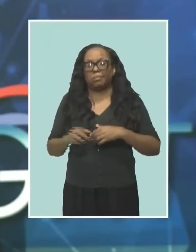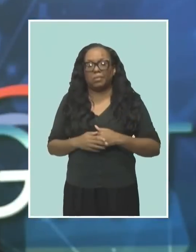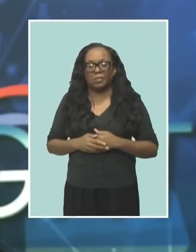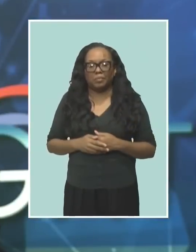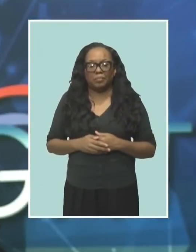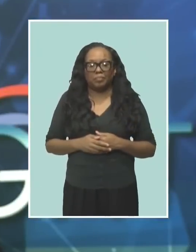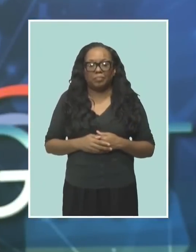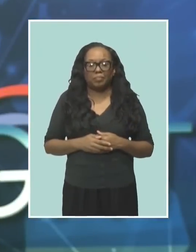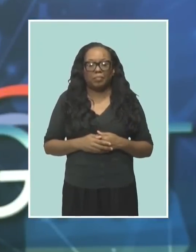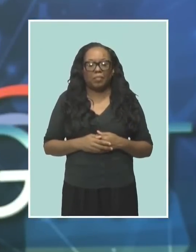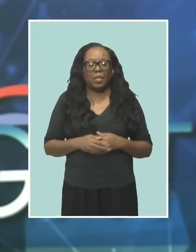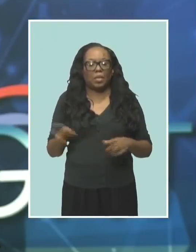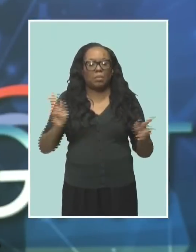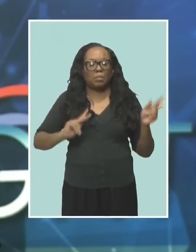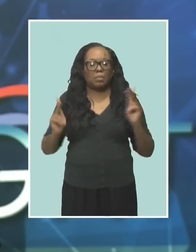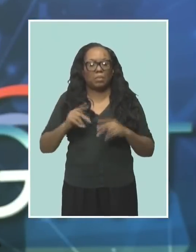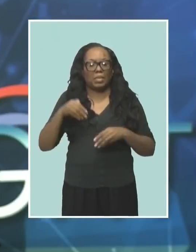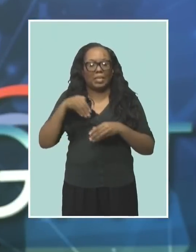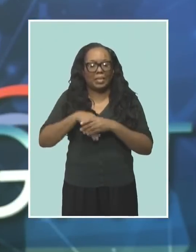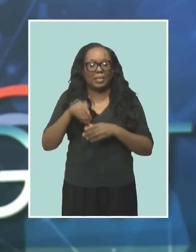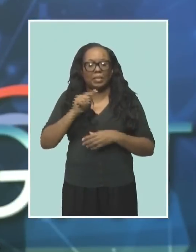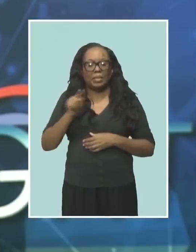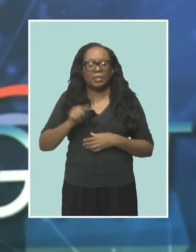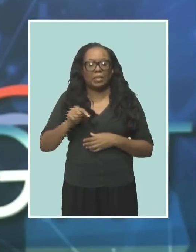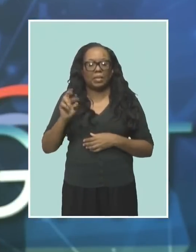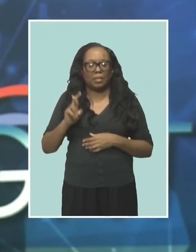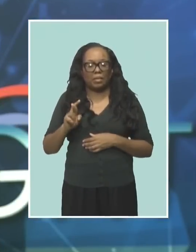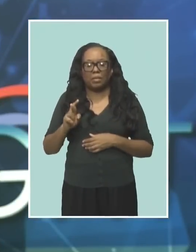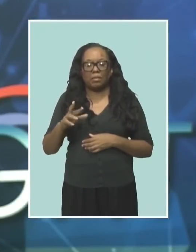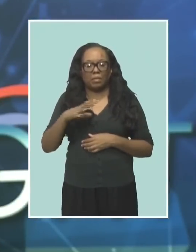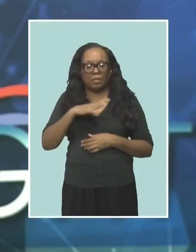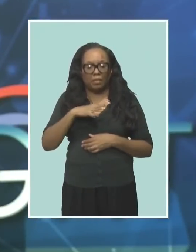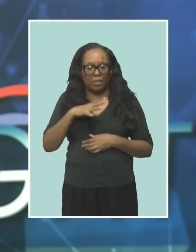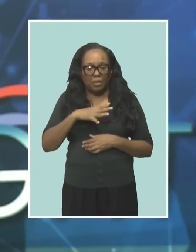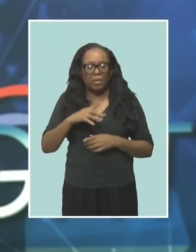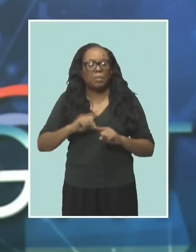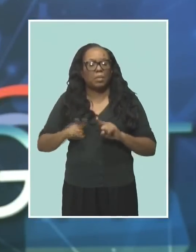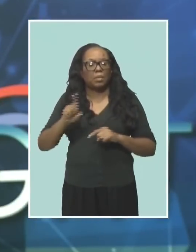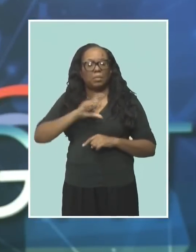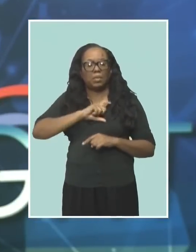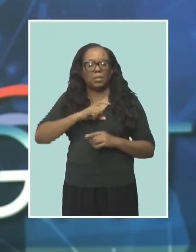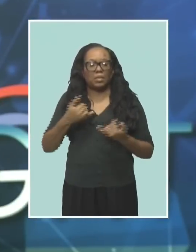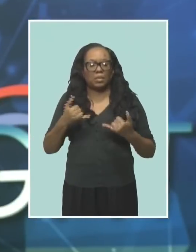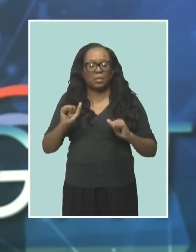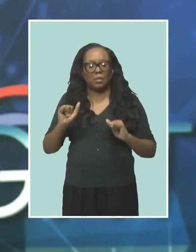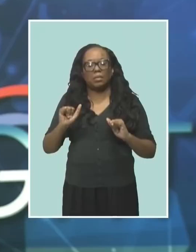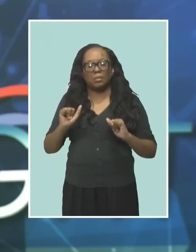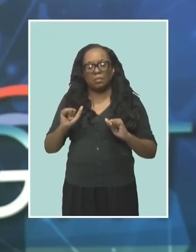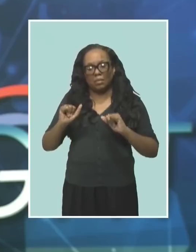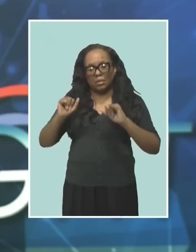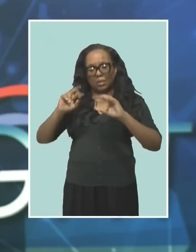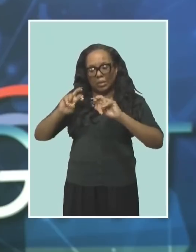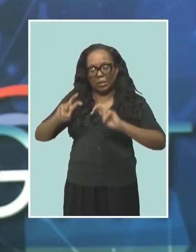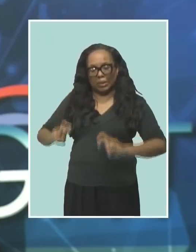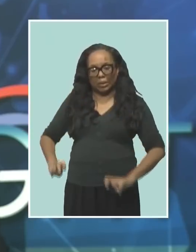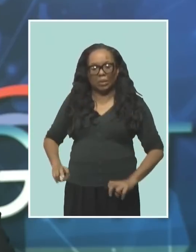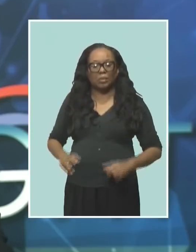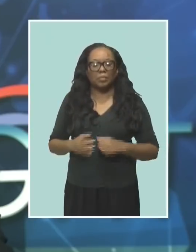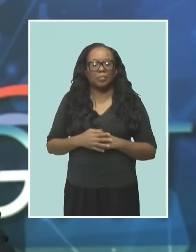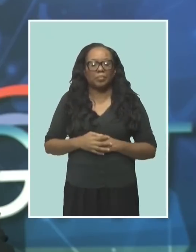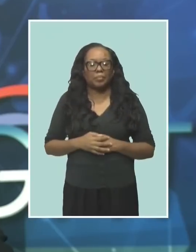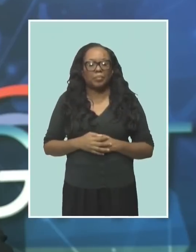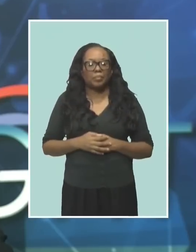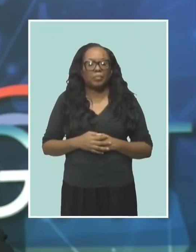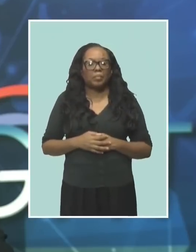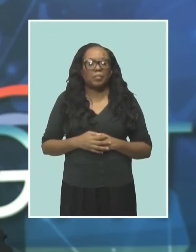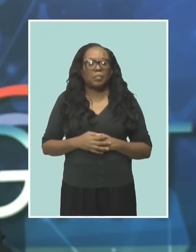While none of the commuters in the ZR vehicle was injured, police investigations are ongoing. Political scientist